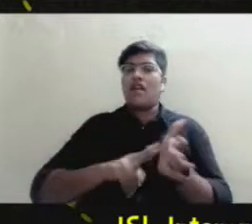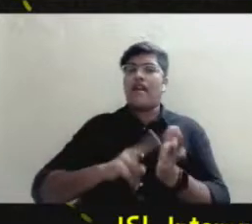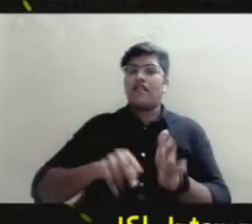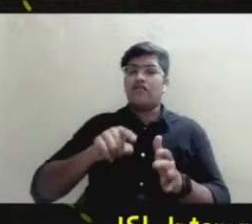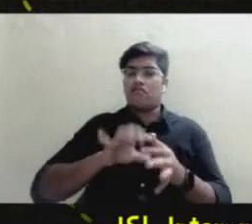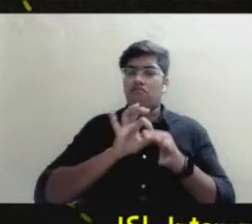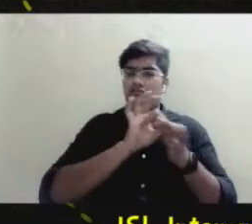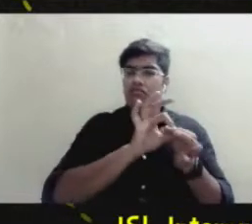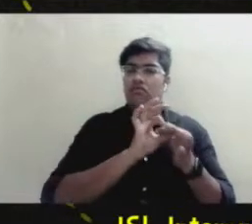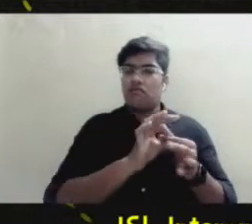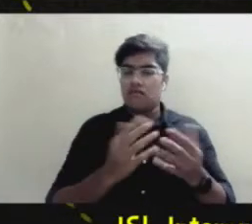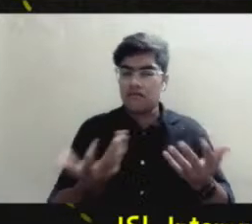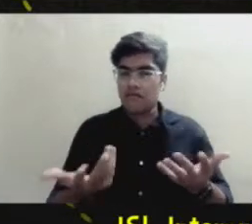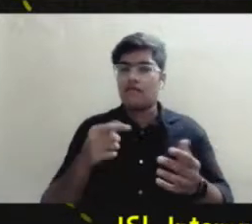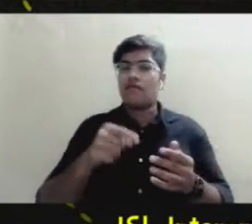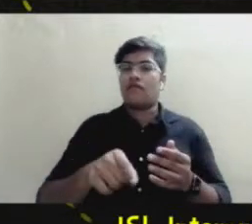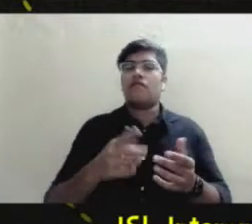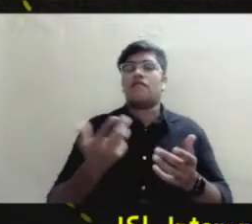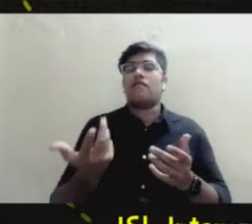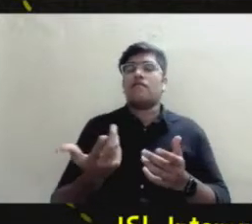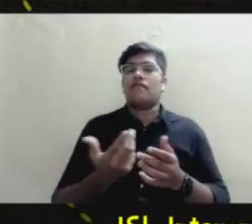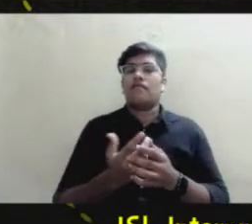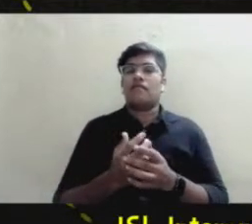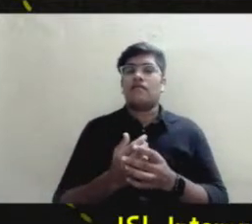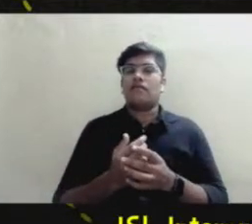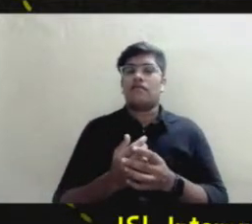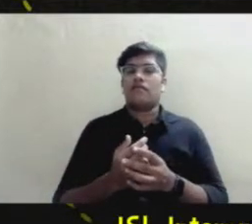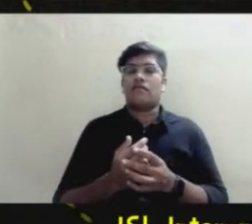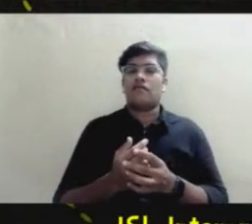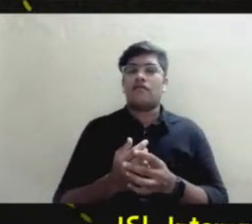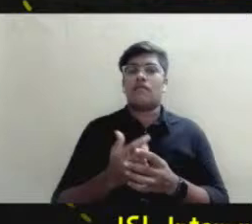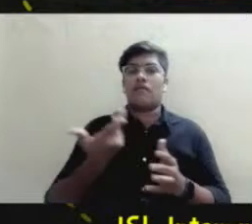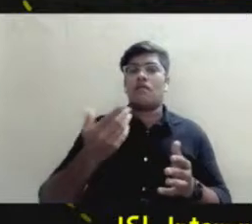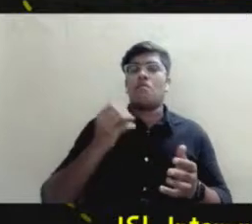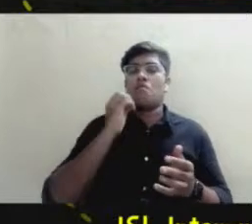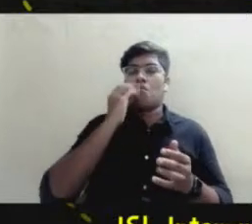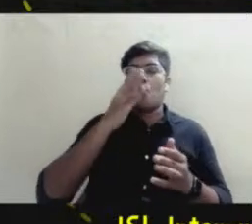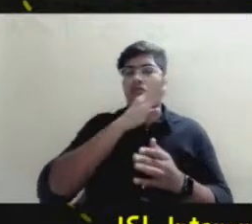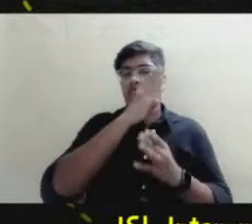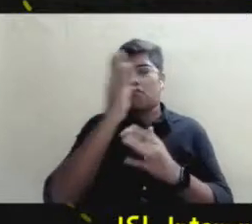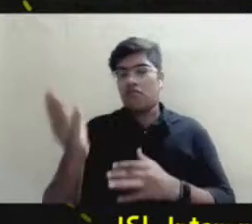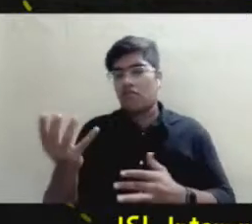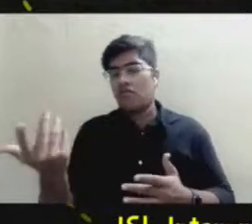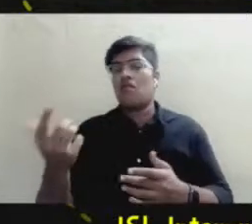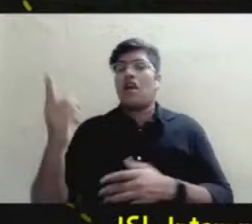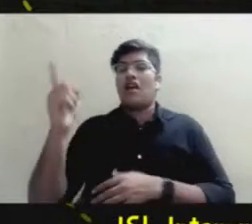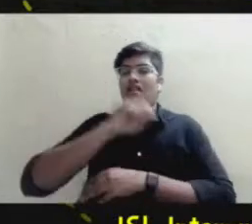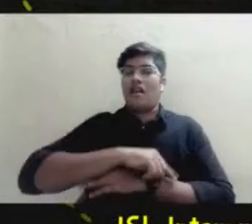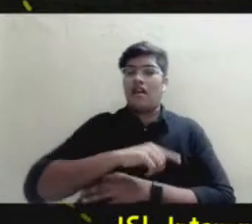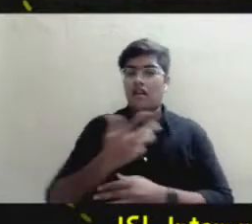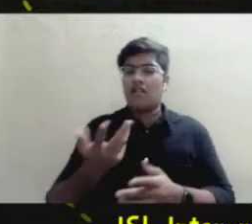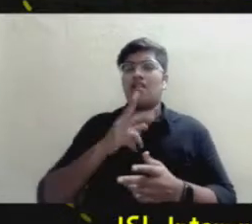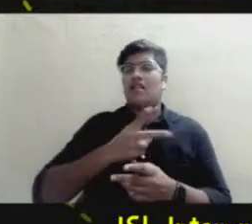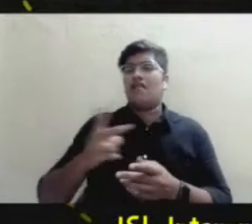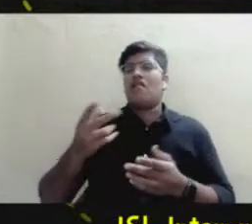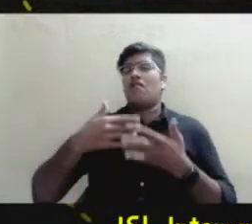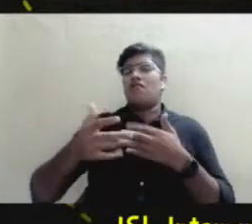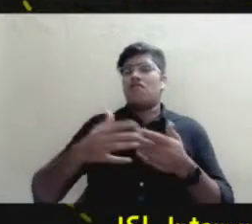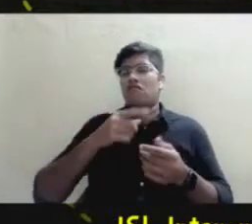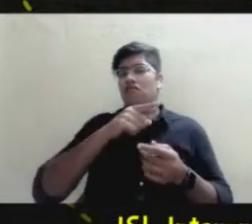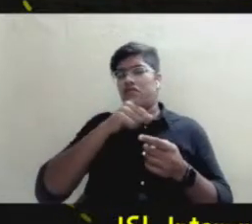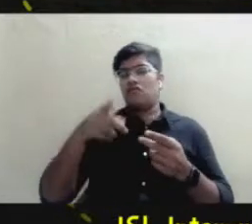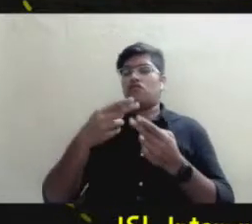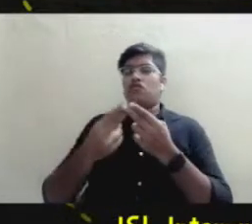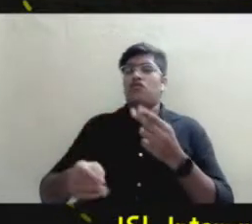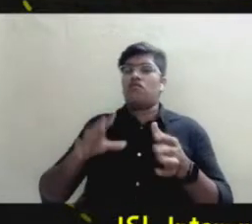with diurnal and nocturnal cycles, seasons. All of that is very much a part of the